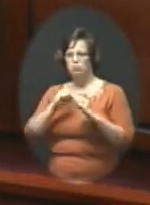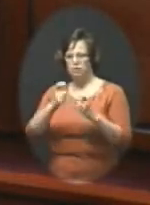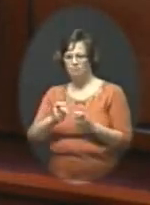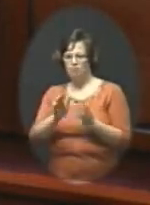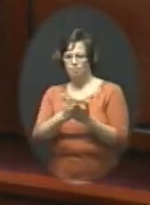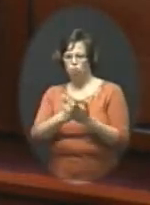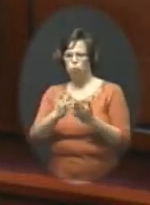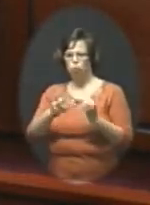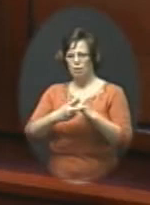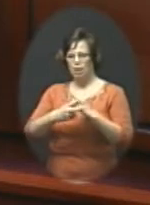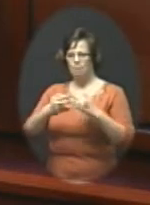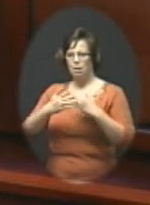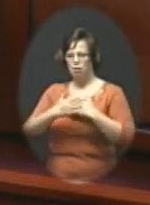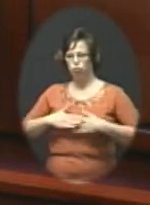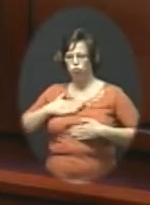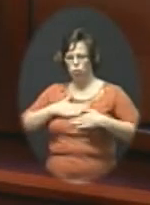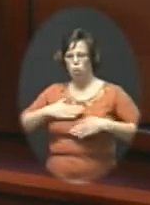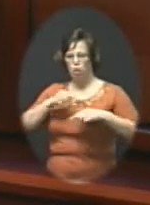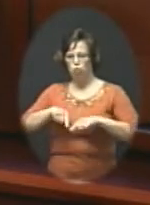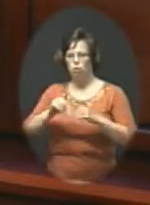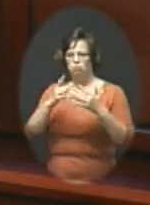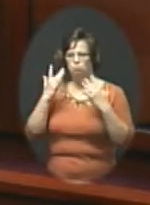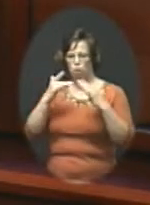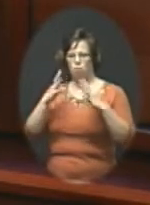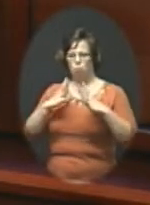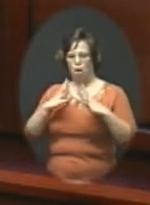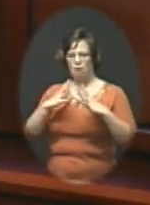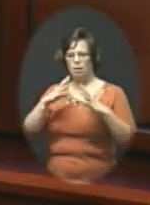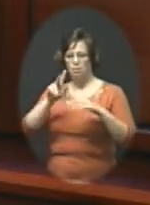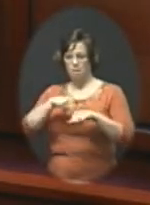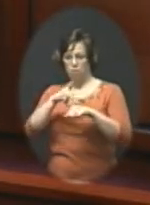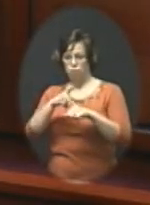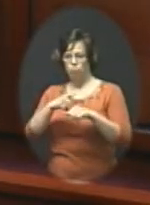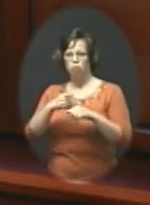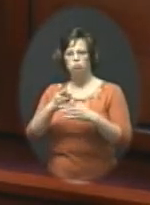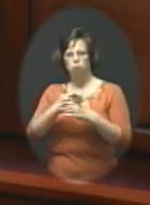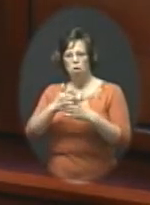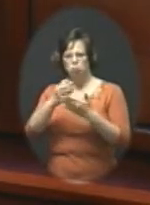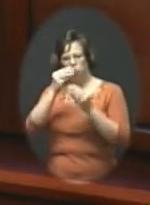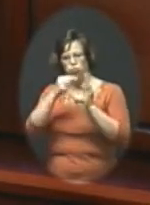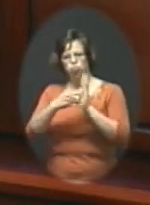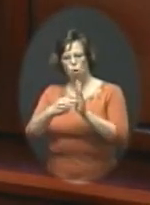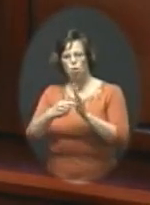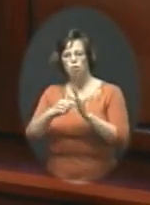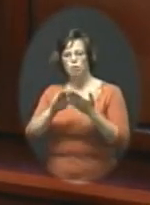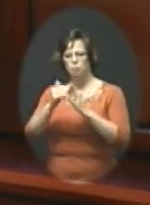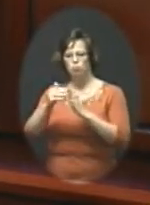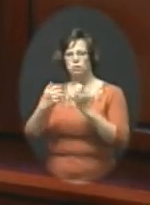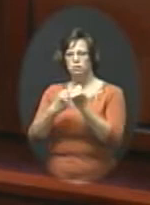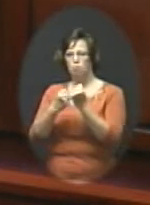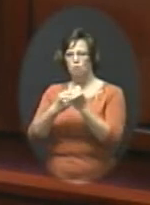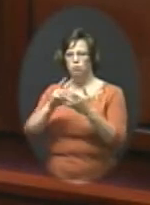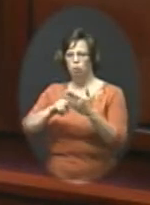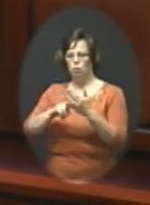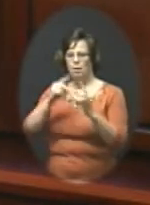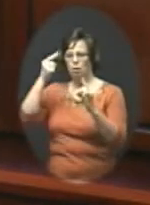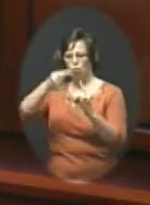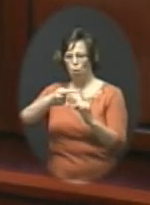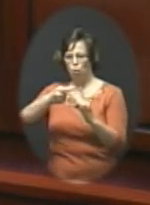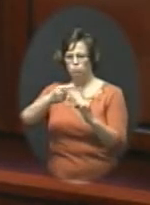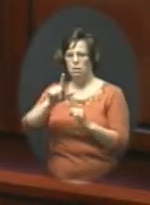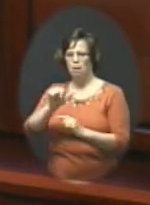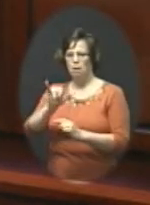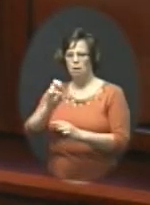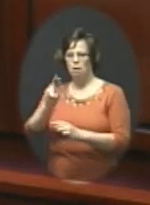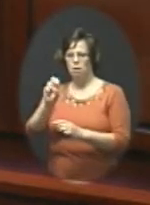enjoy during the spring break week. Principals at the Title I schools shared that this showed true community support for their reading outcome goals. The Lions